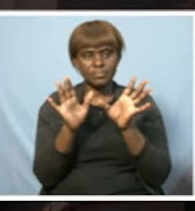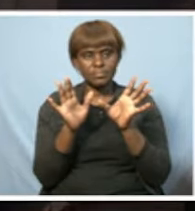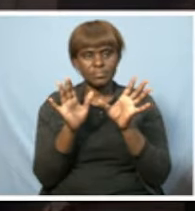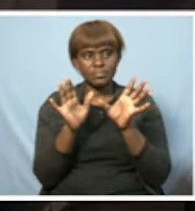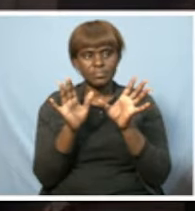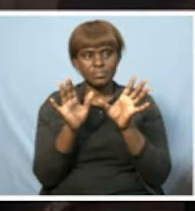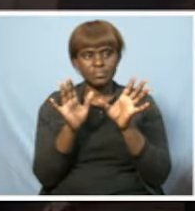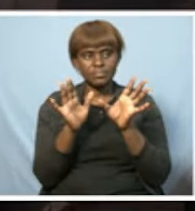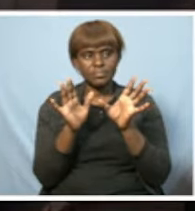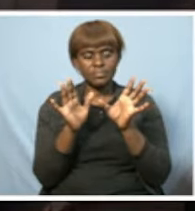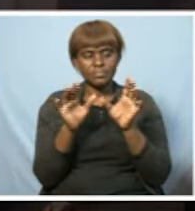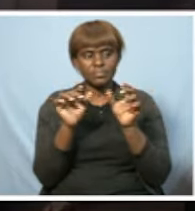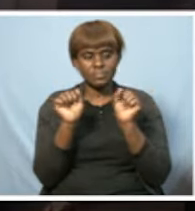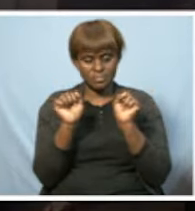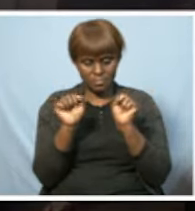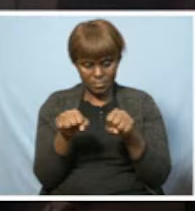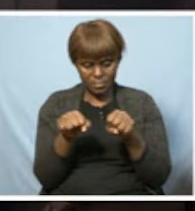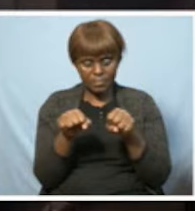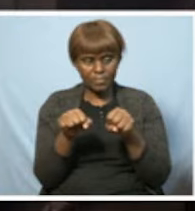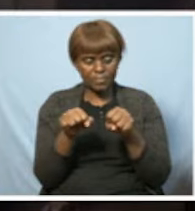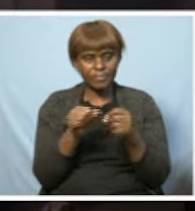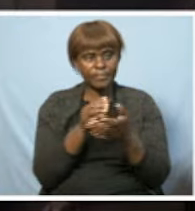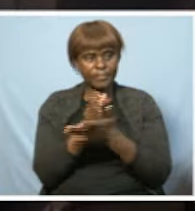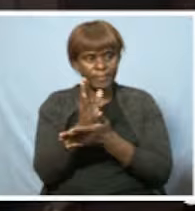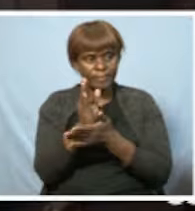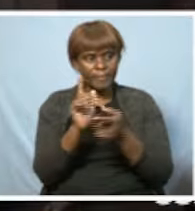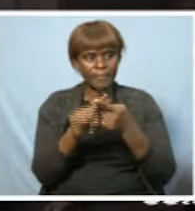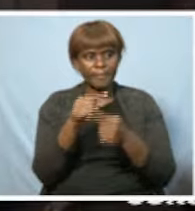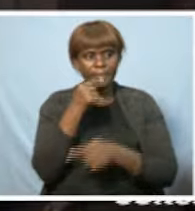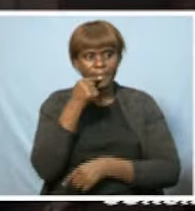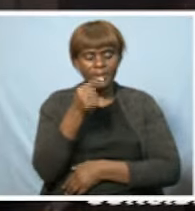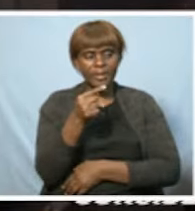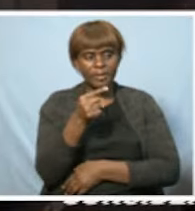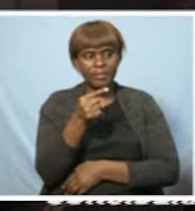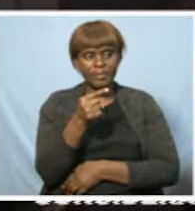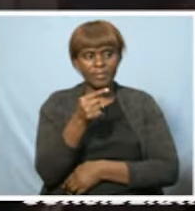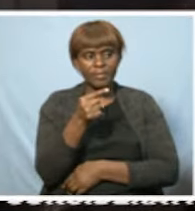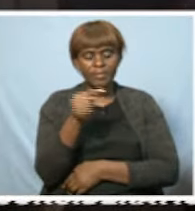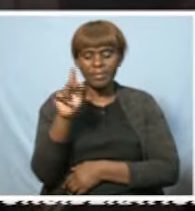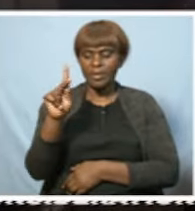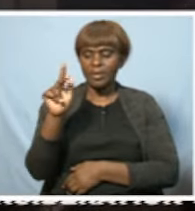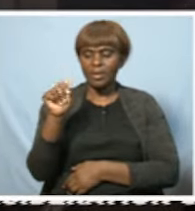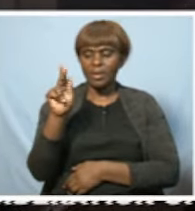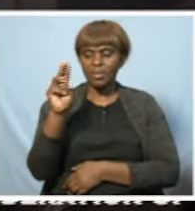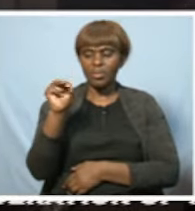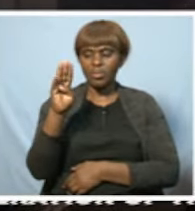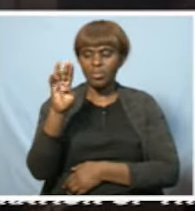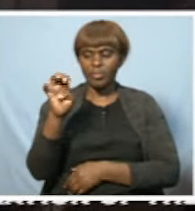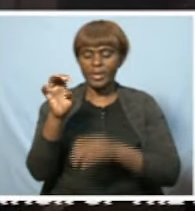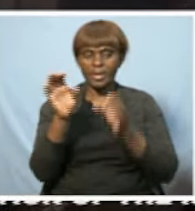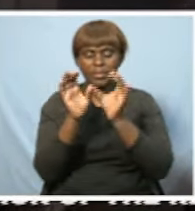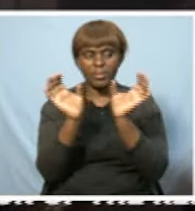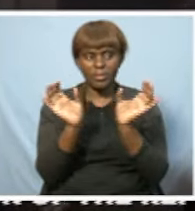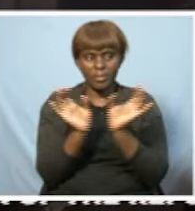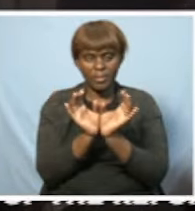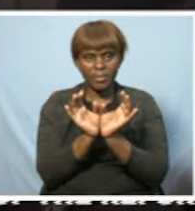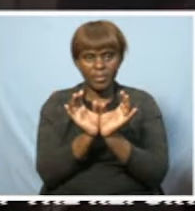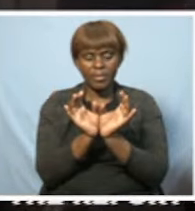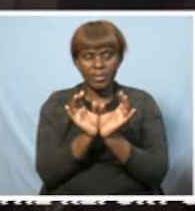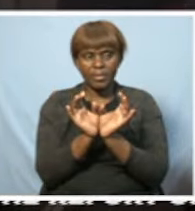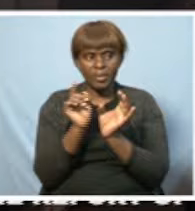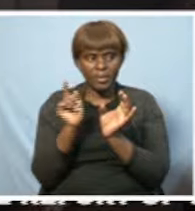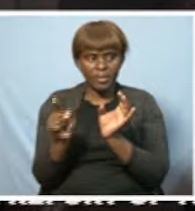Would I be correct to say for Kaumbwe constituency, the CDF,